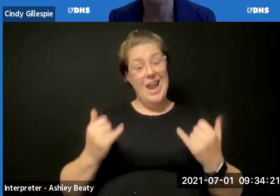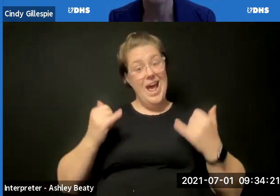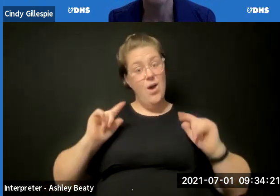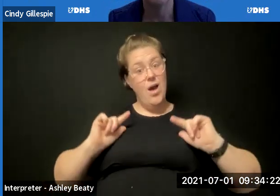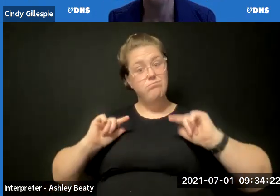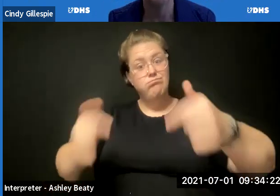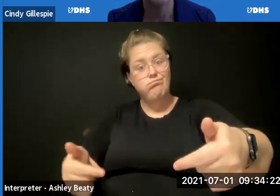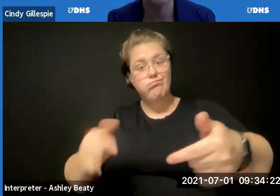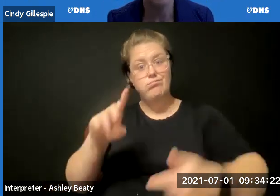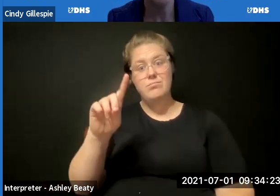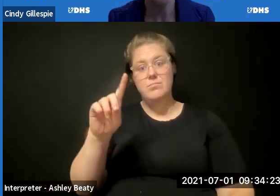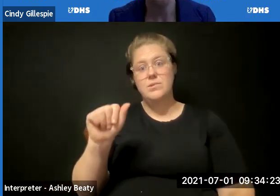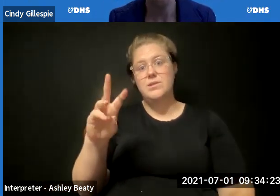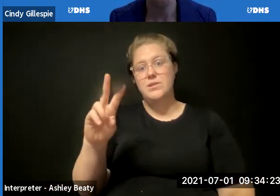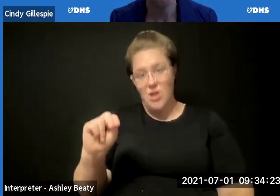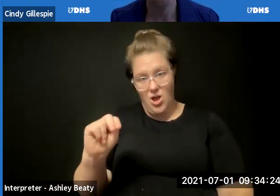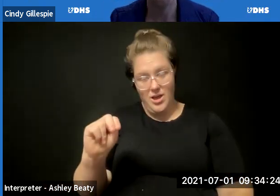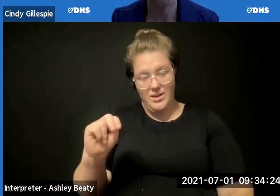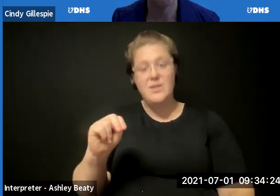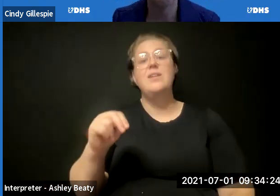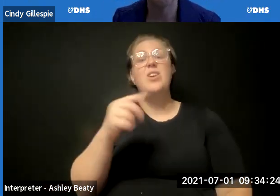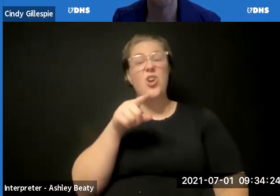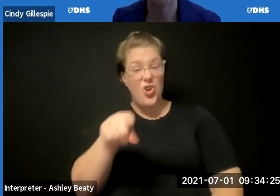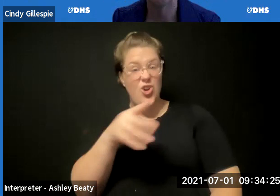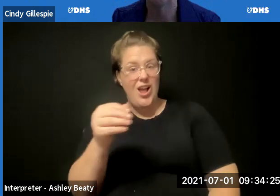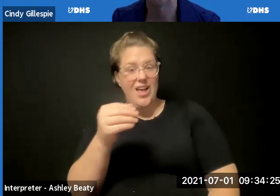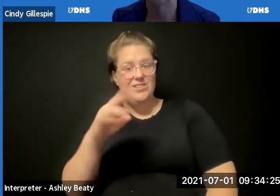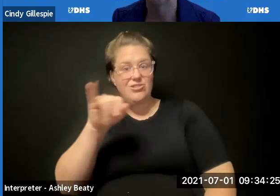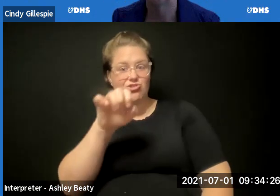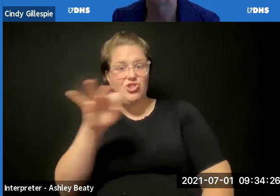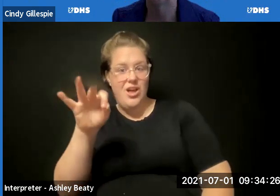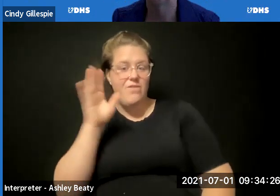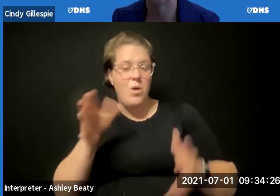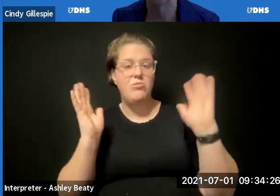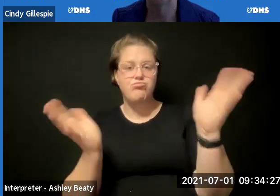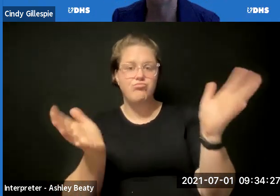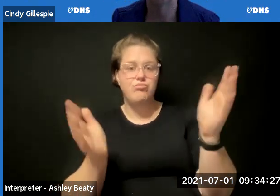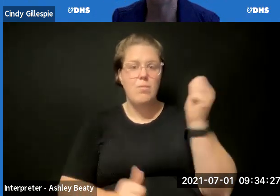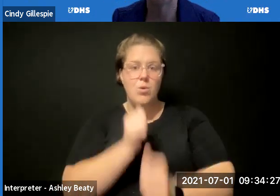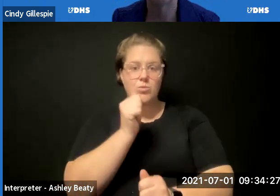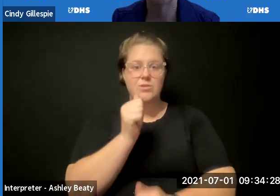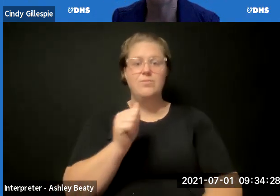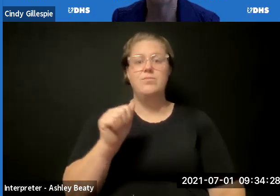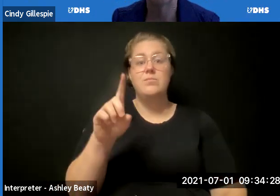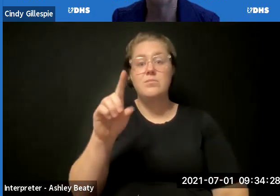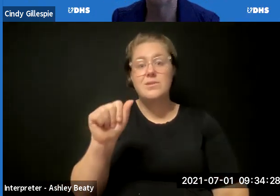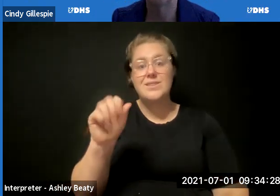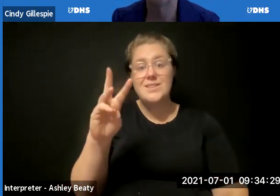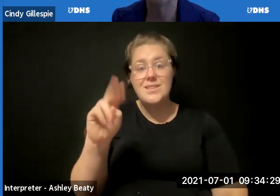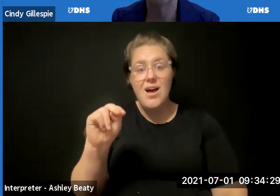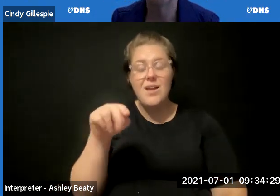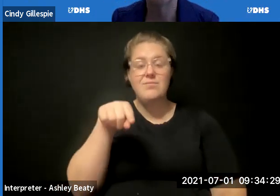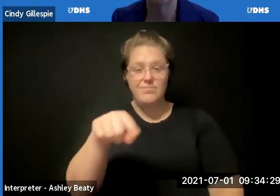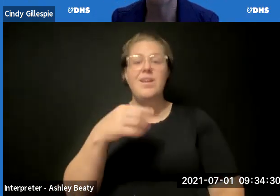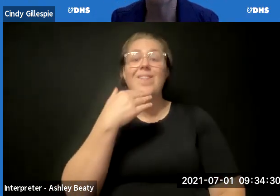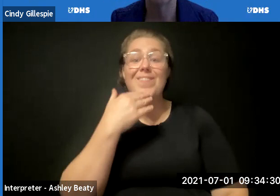all of this through with you. Dawn? Thank you very much. And as we go through today's update, really want to just